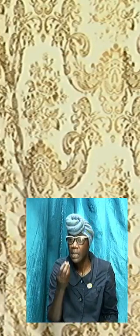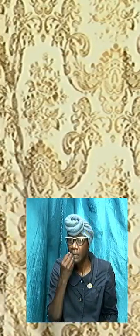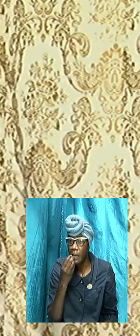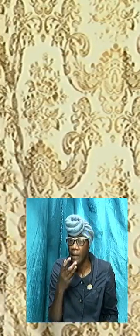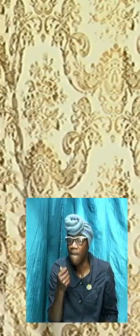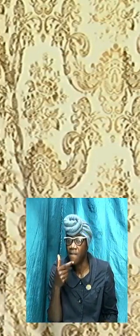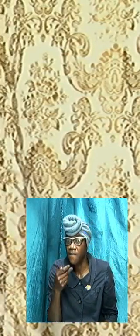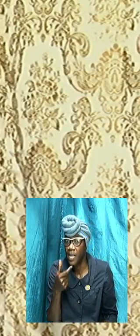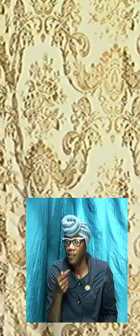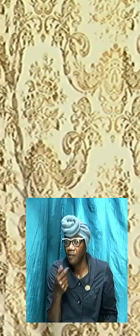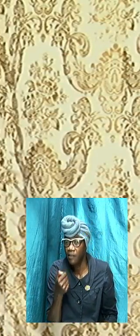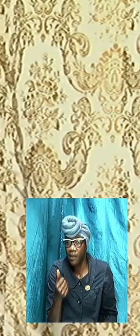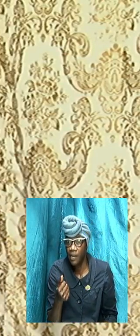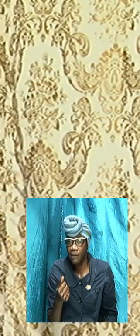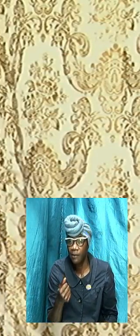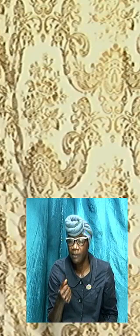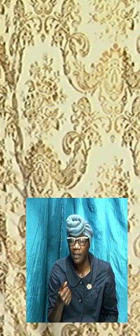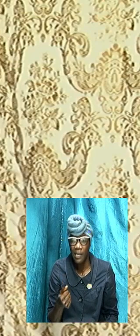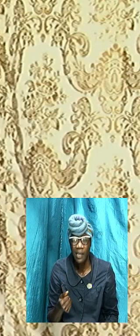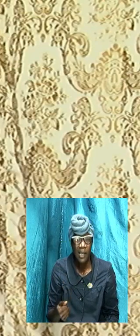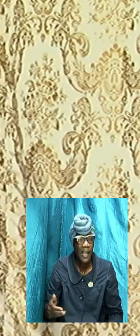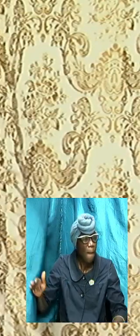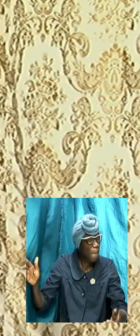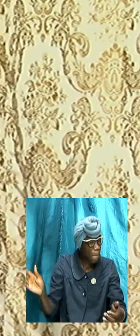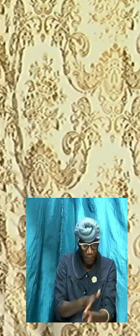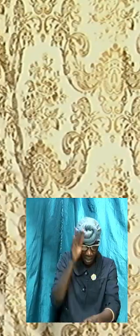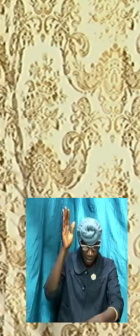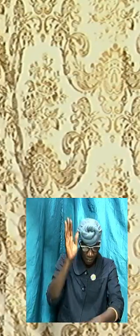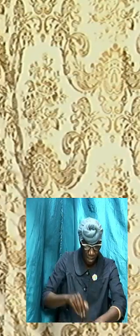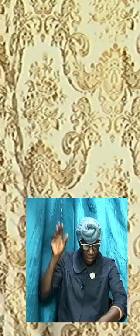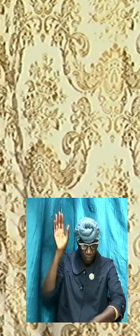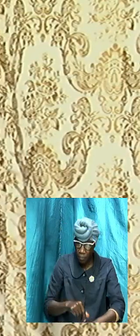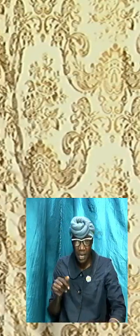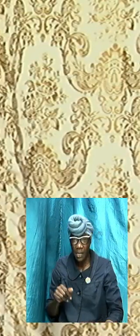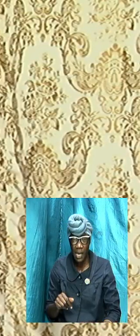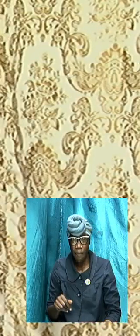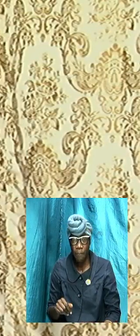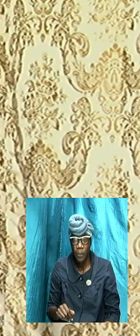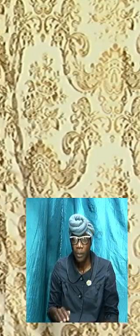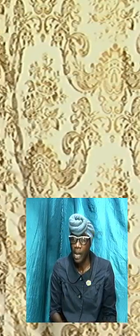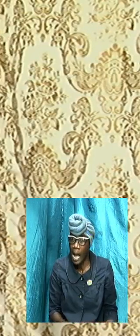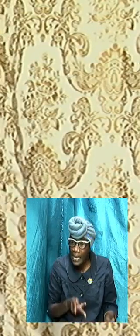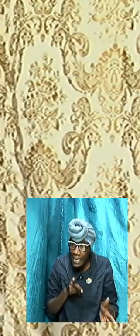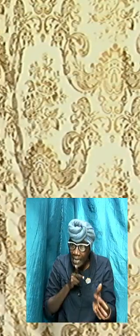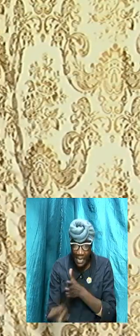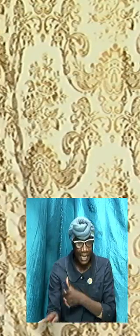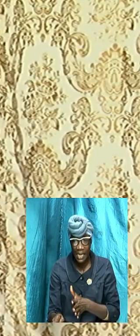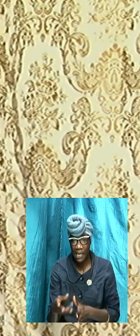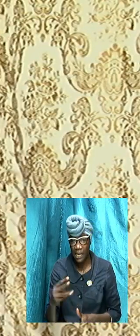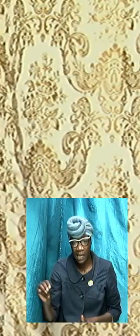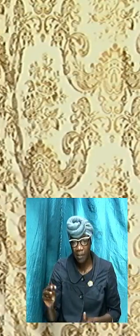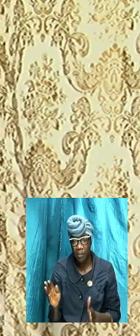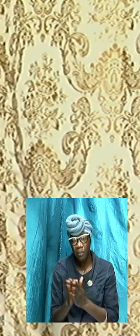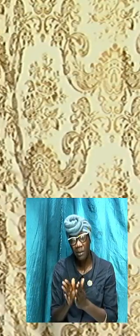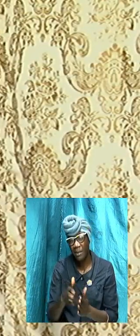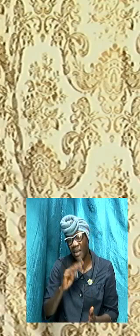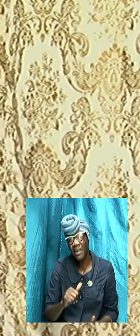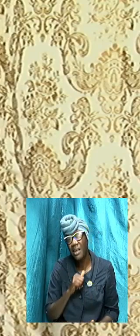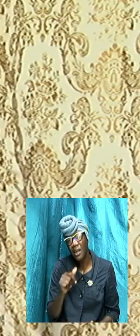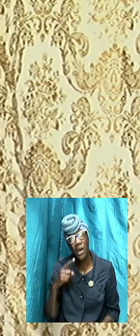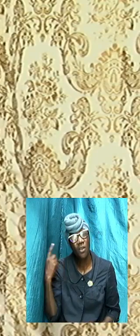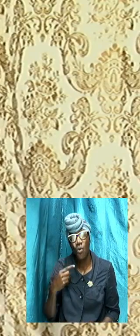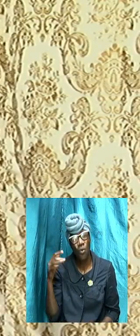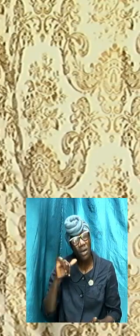Amen. And therefore, he beat him to the point where he was dead. Praise God. And not only that,